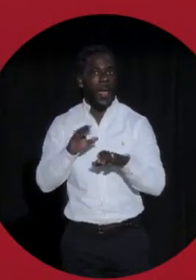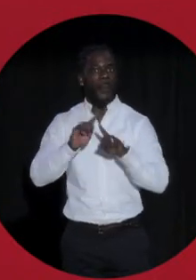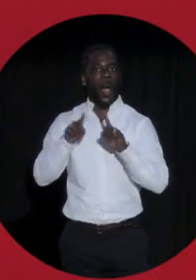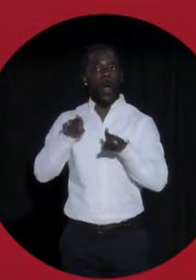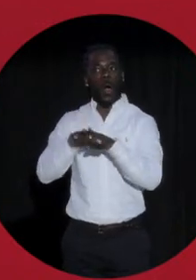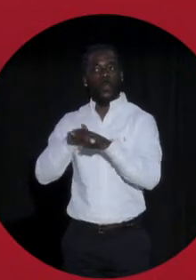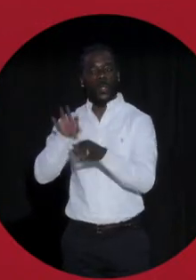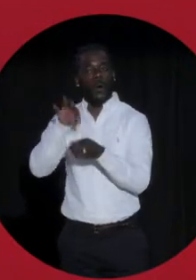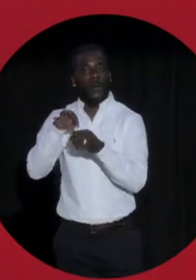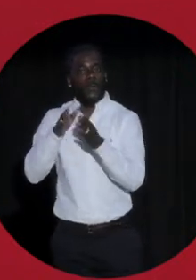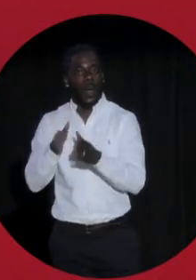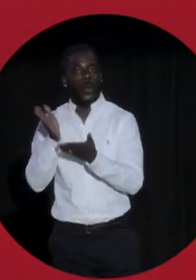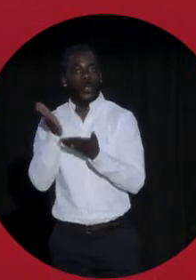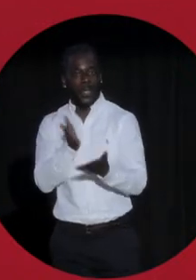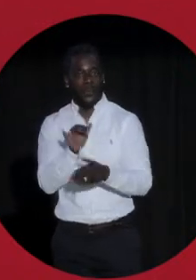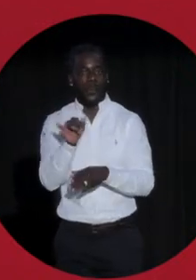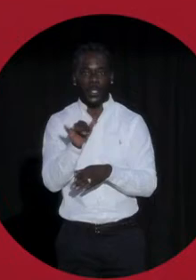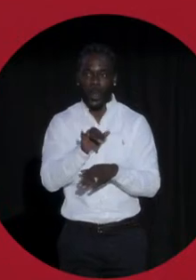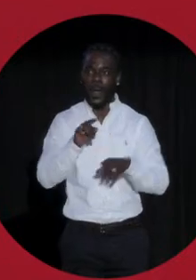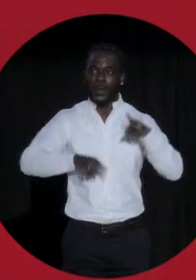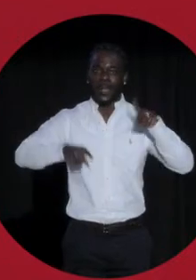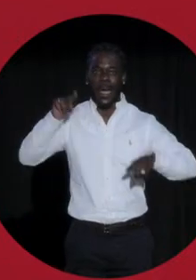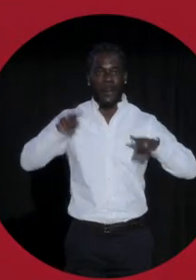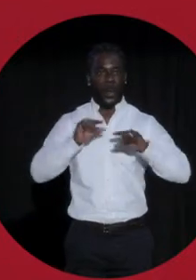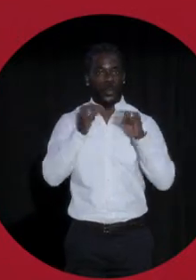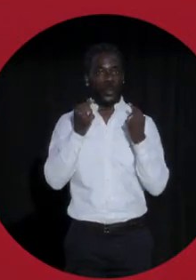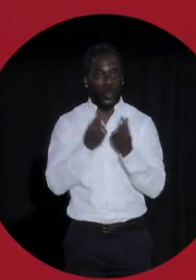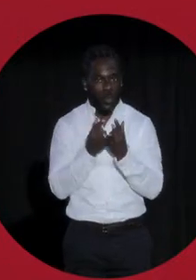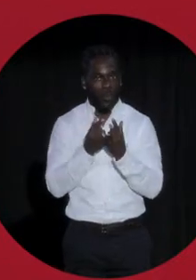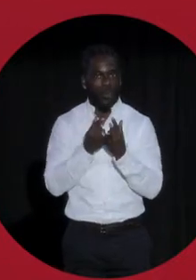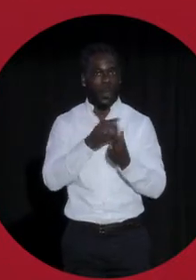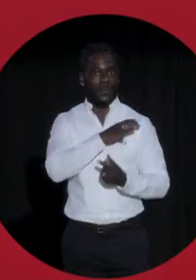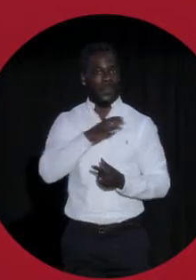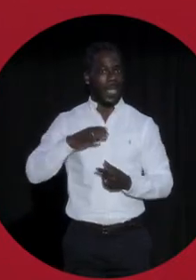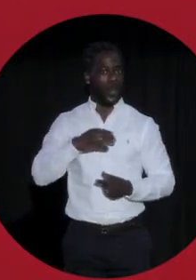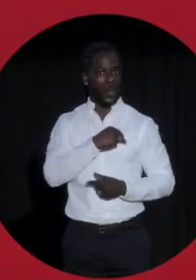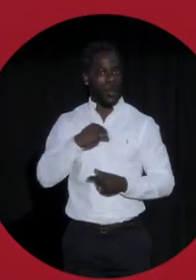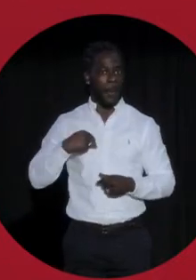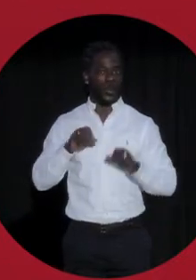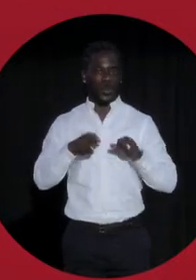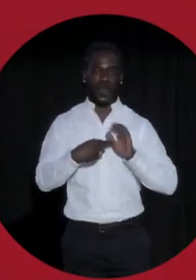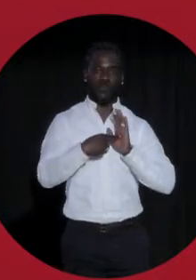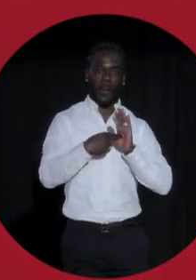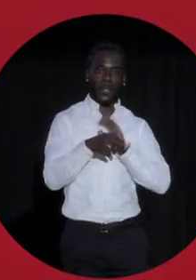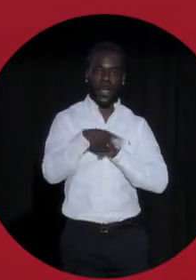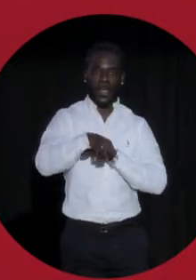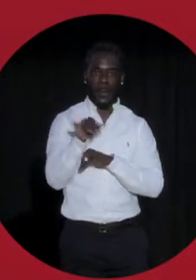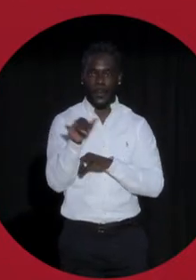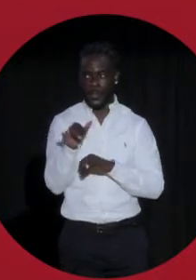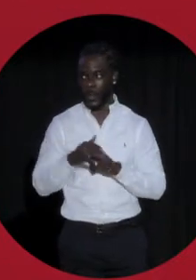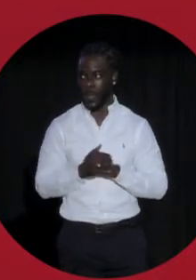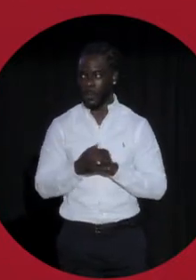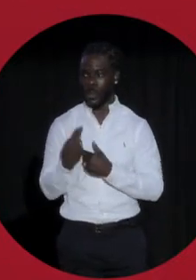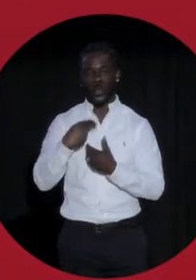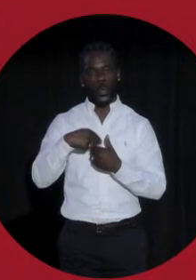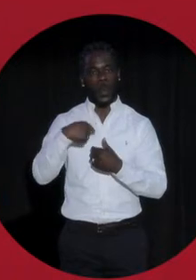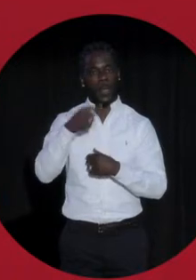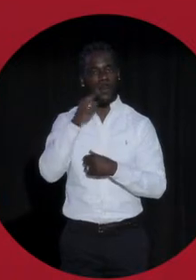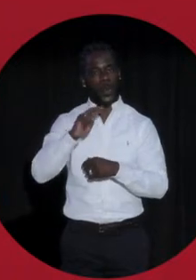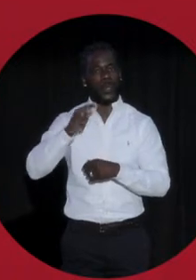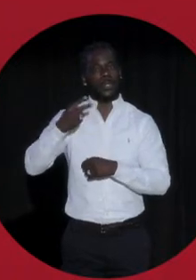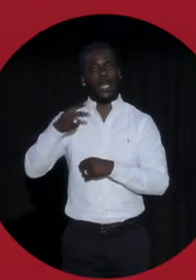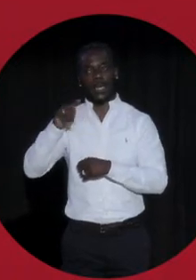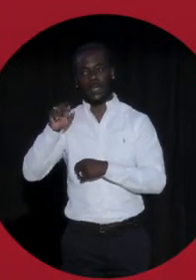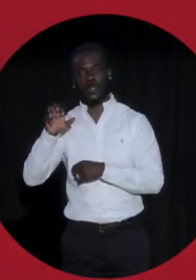also delivered a diverse group of council members to represent them as well. Joining me for a second